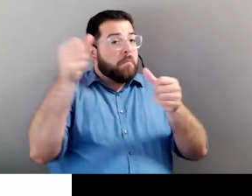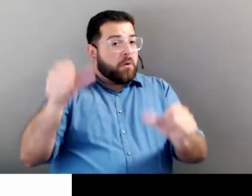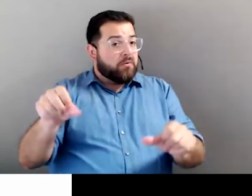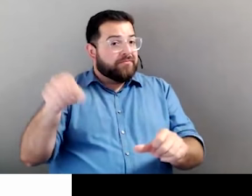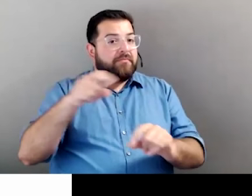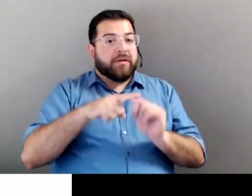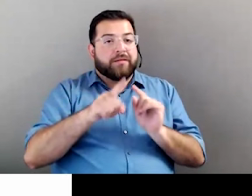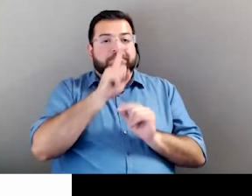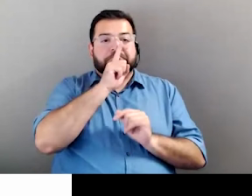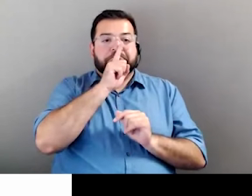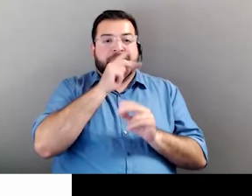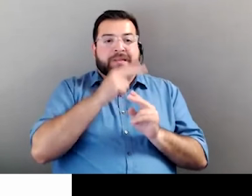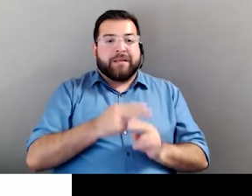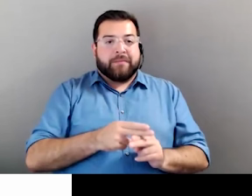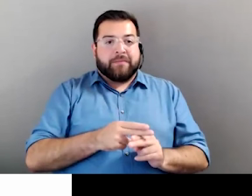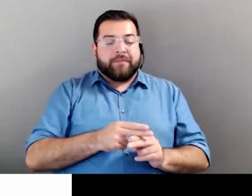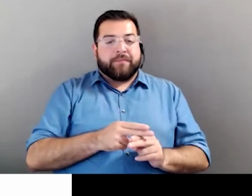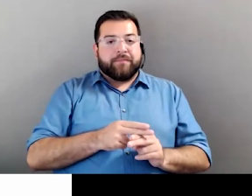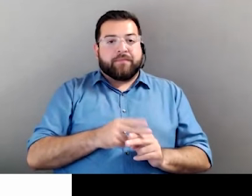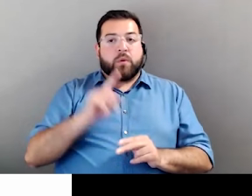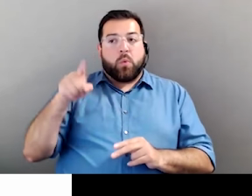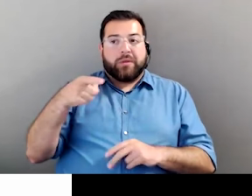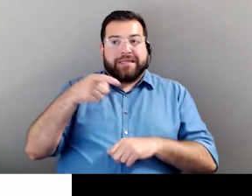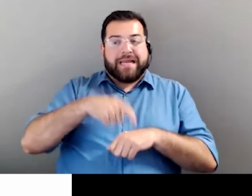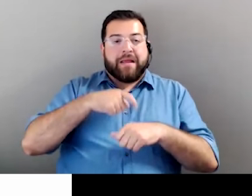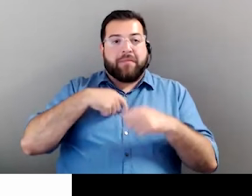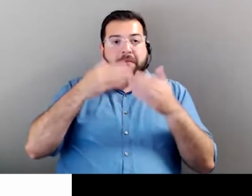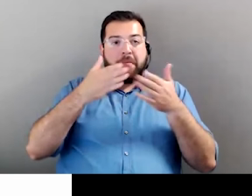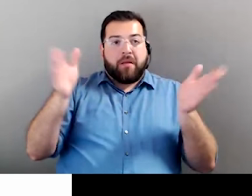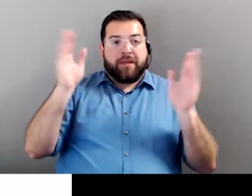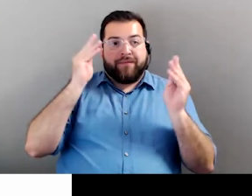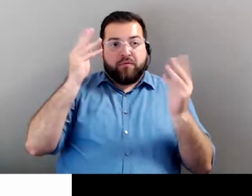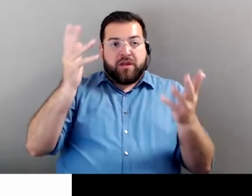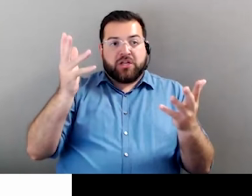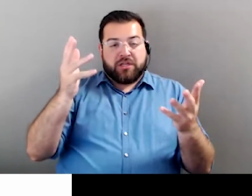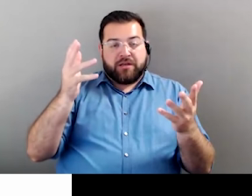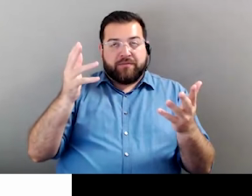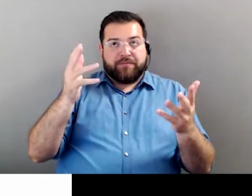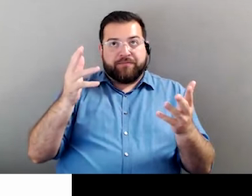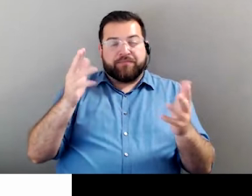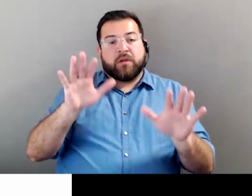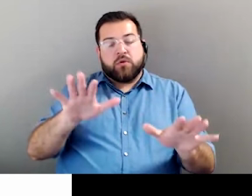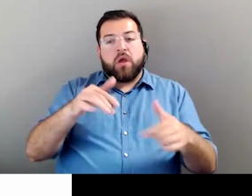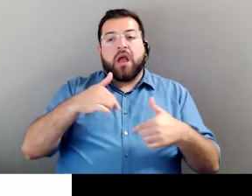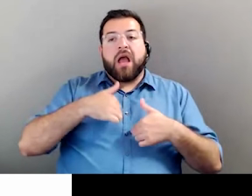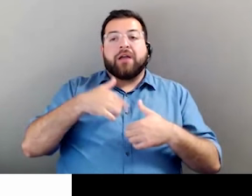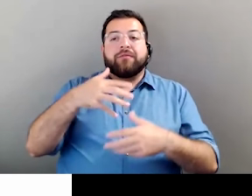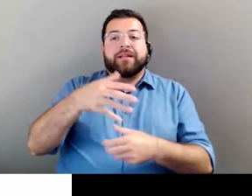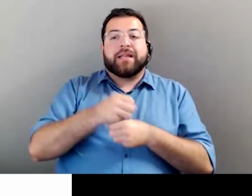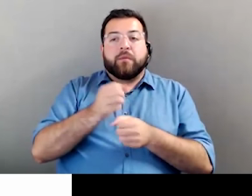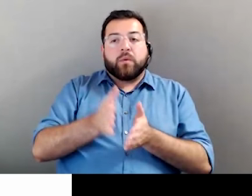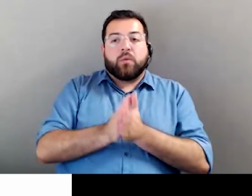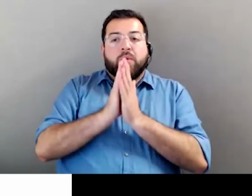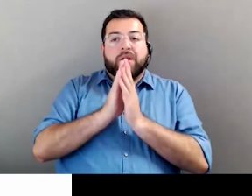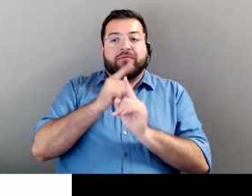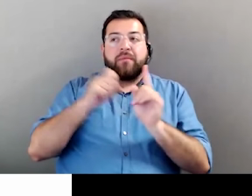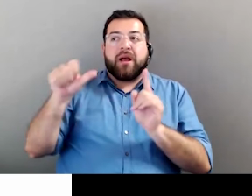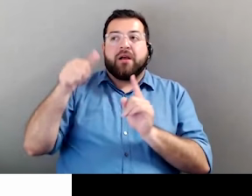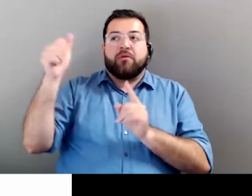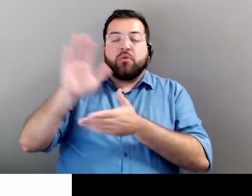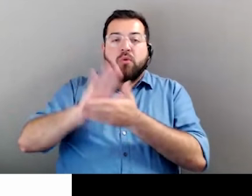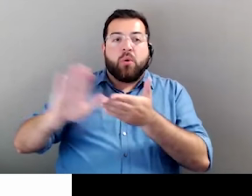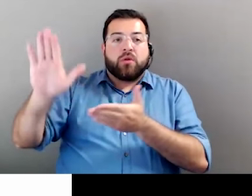it's public knowledge is if, so I would get requests from other college institutions if